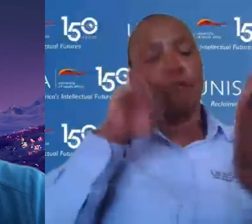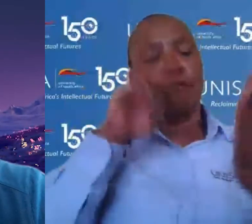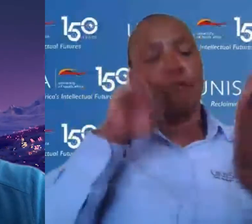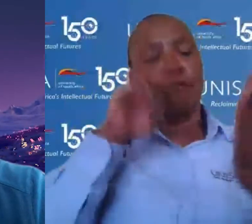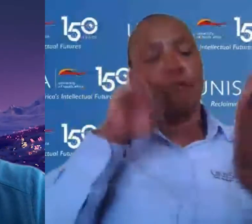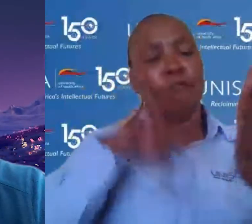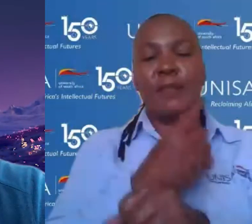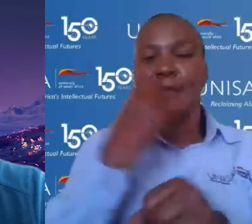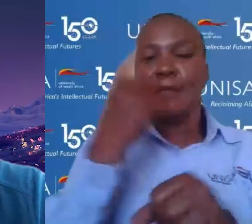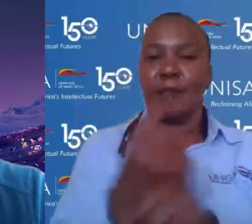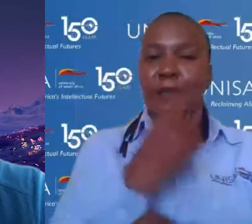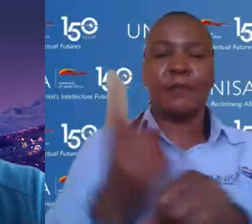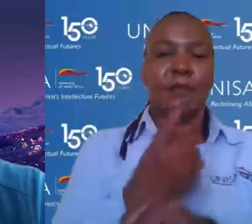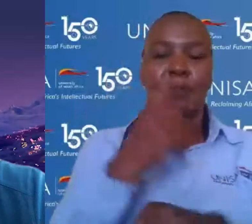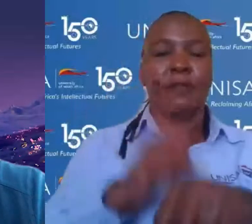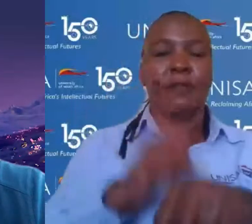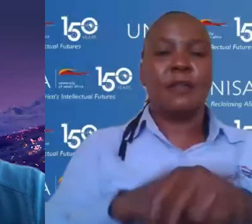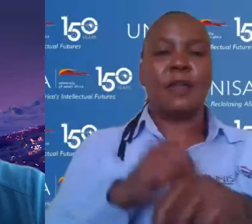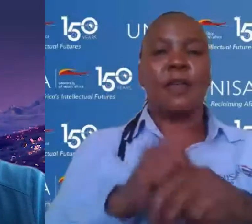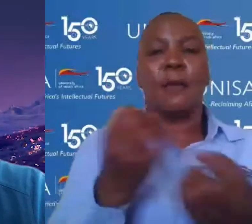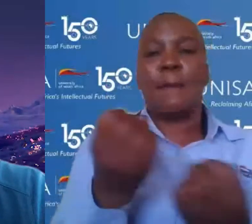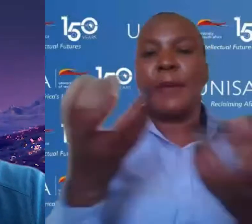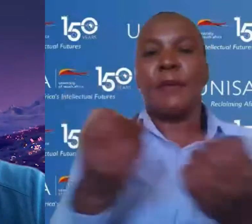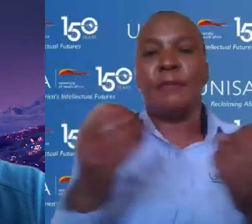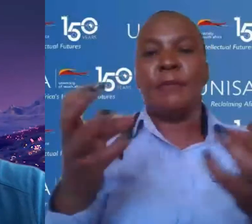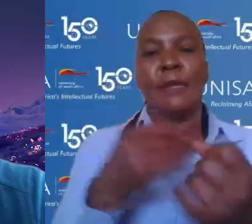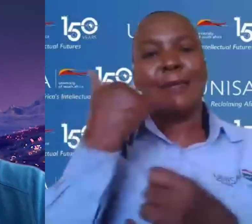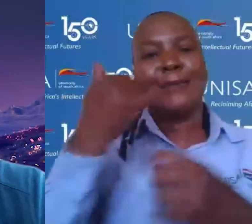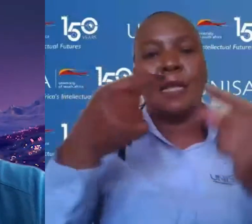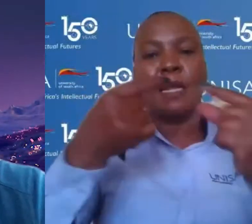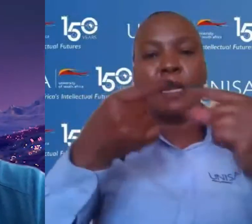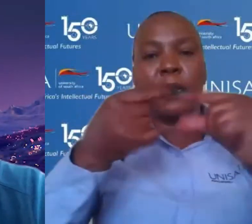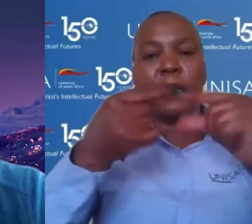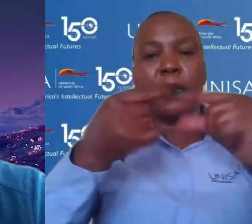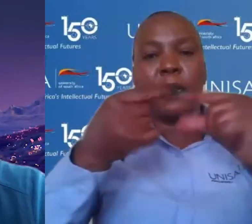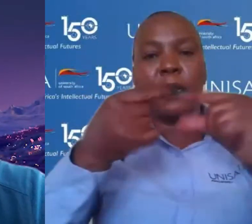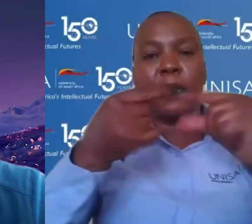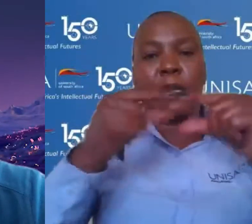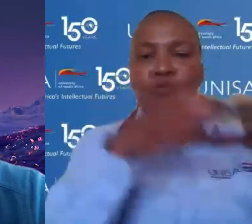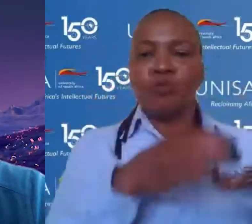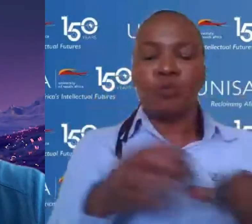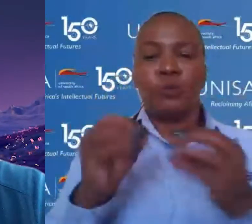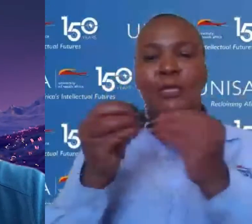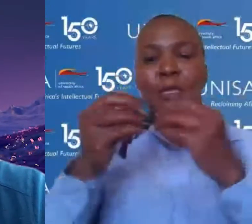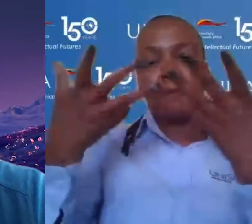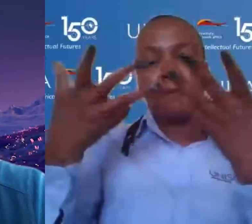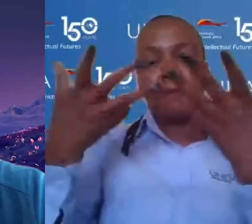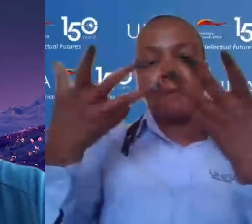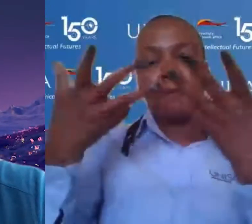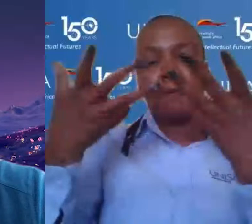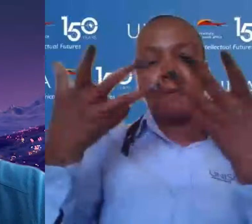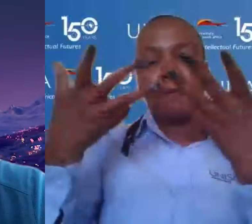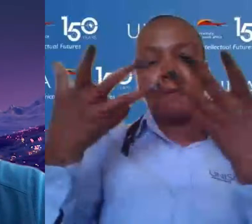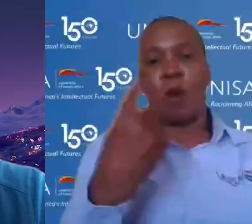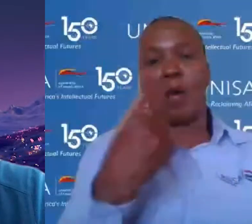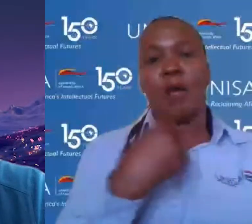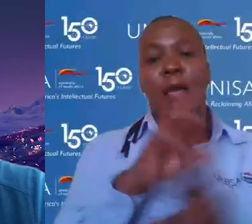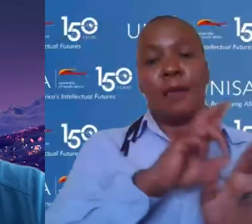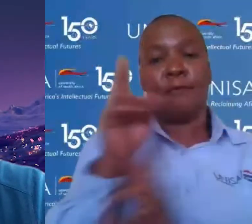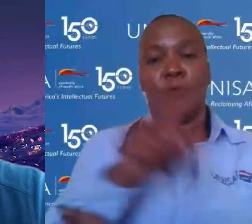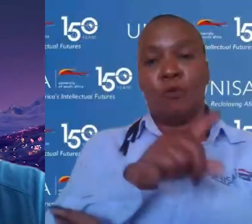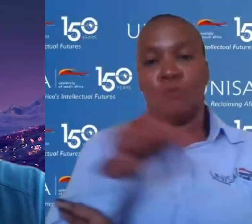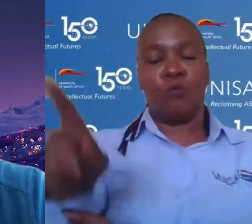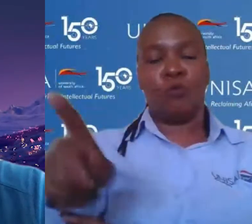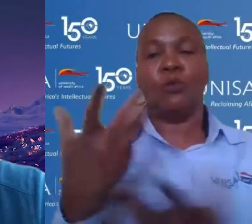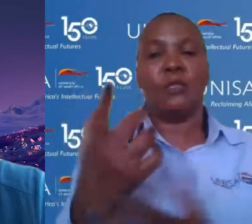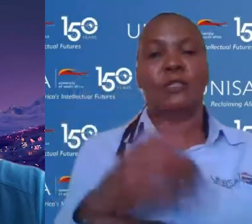there are many Telegram groups that are being created, but the one that I'm referring to is called